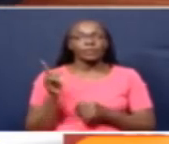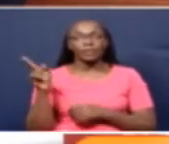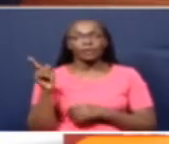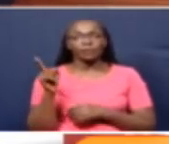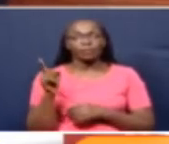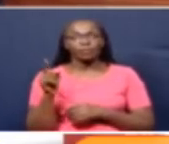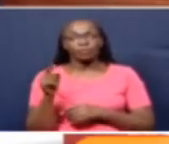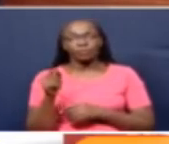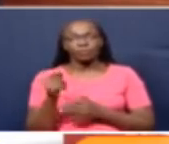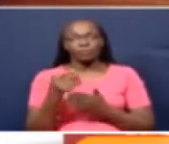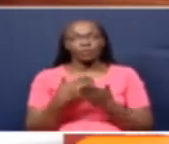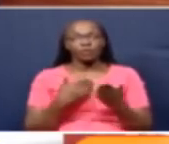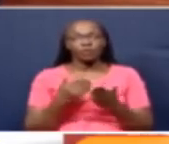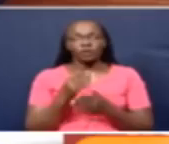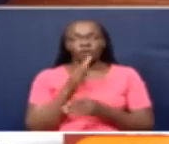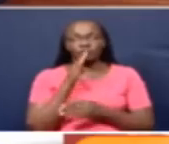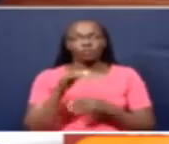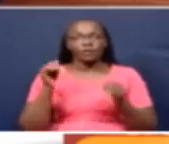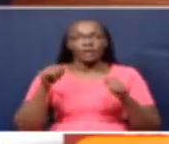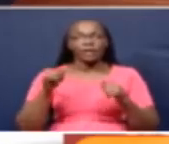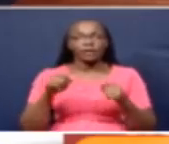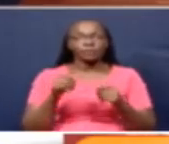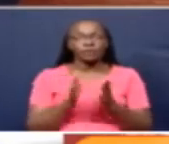be angry with him, what happened to me,